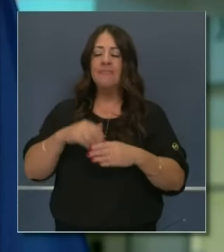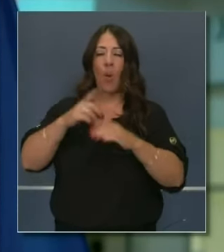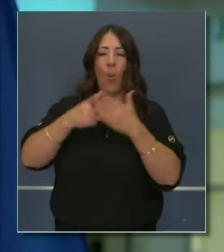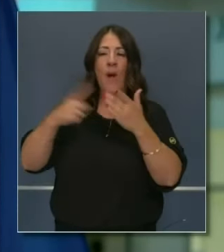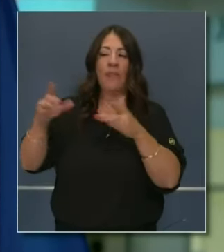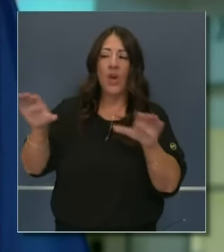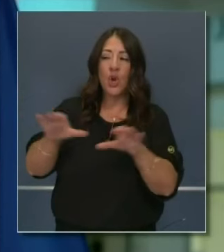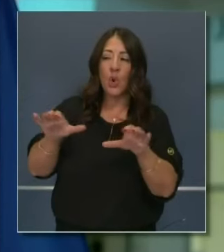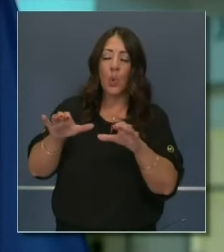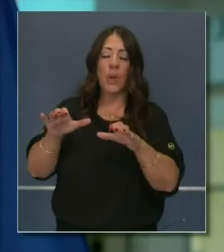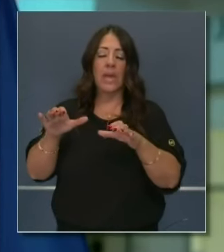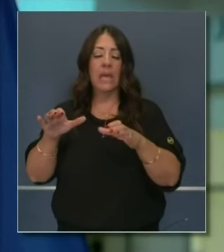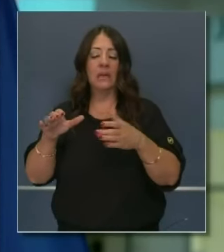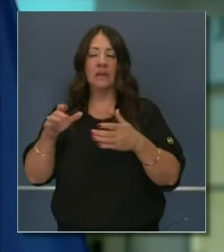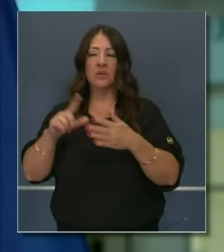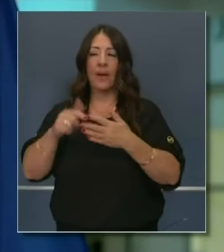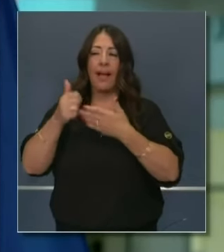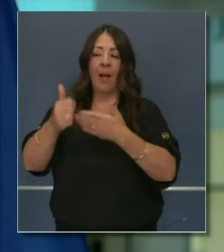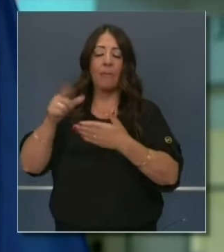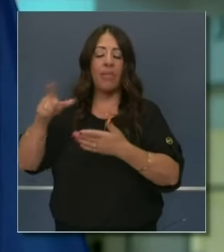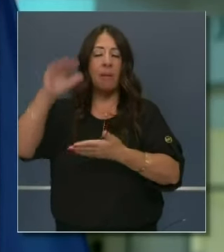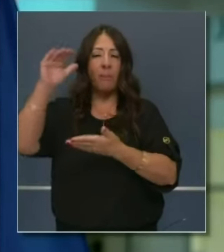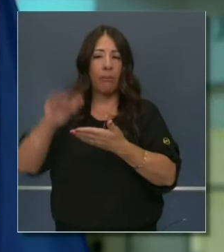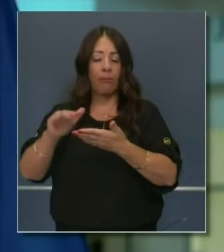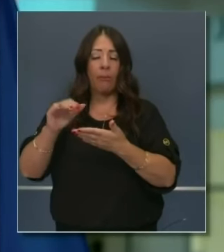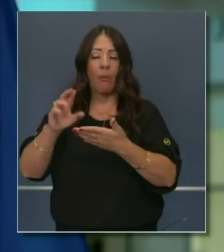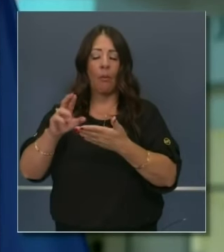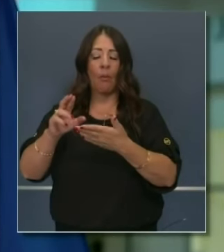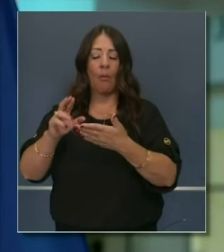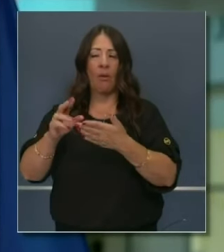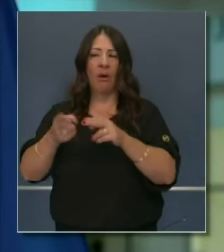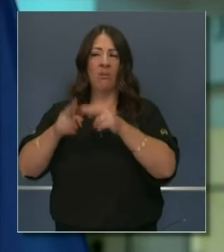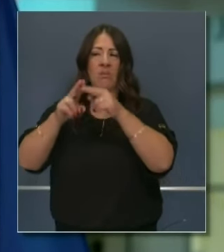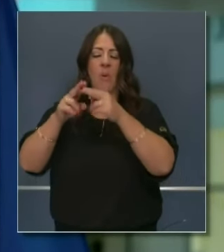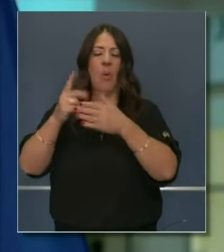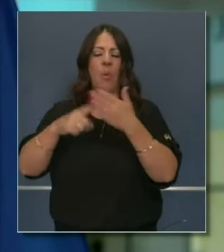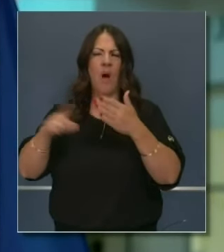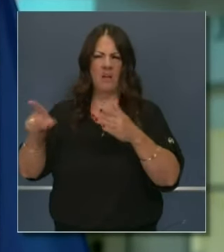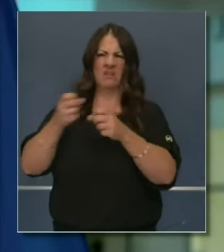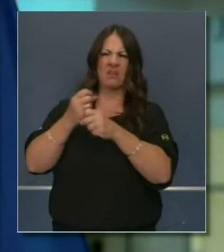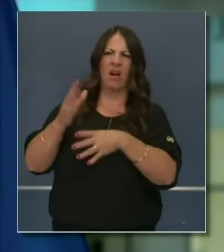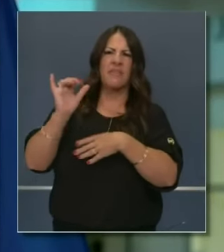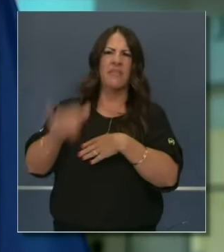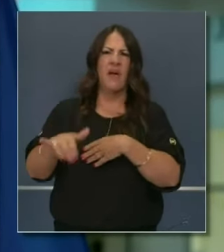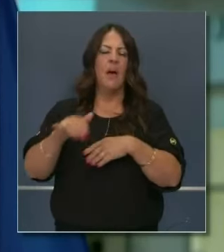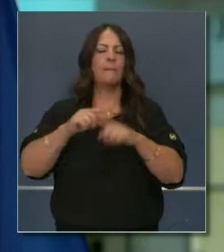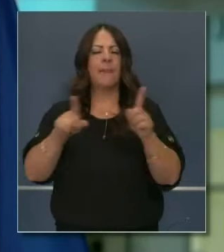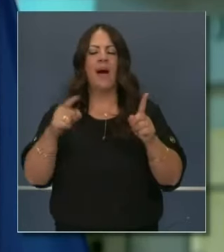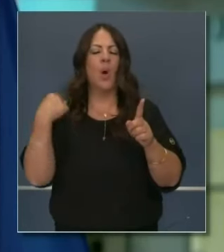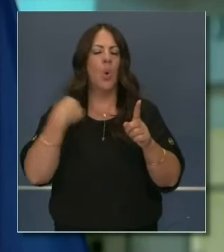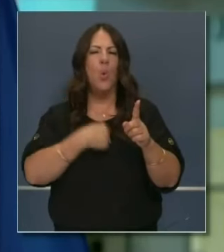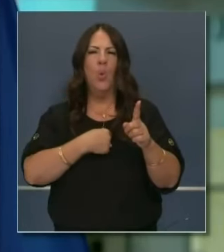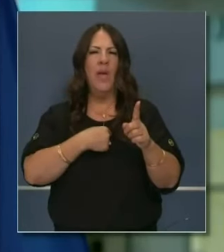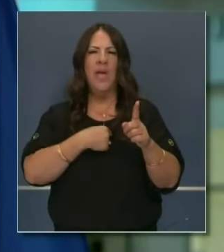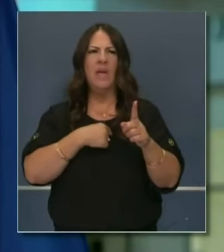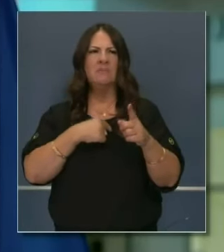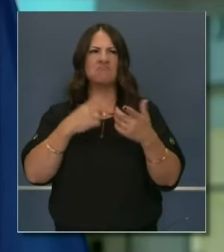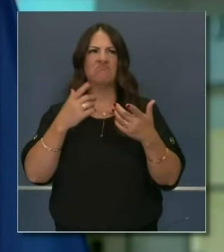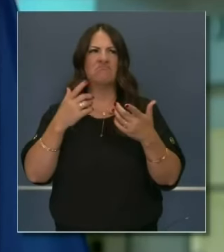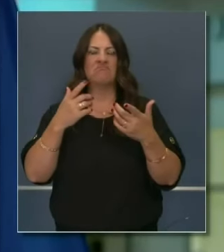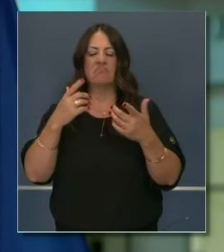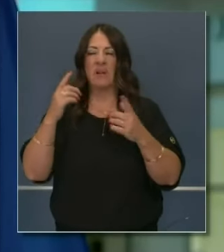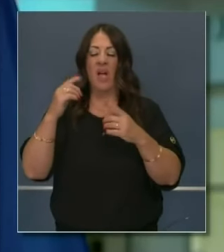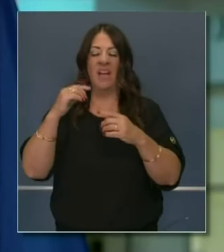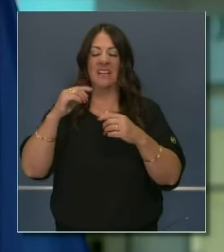favorable from California's perspective. But even as we experienced our first wave, we never broke 8% positivity over